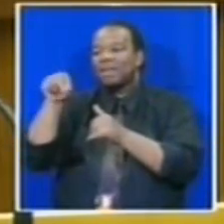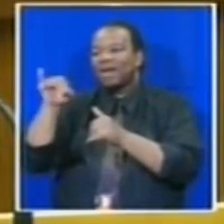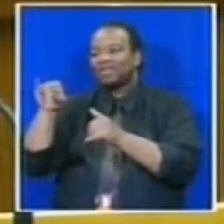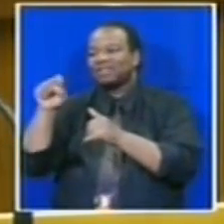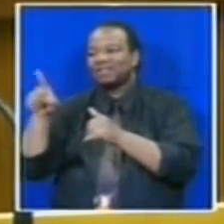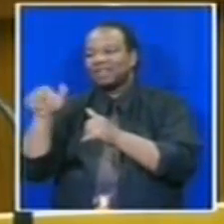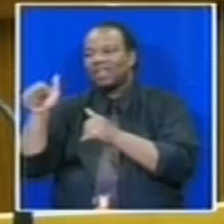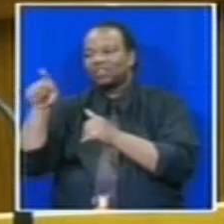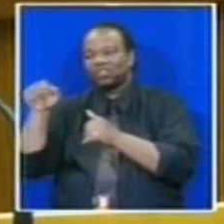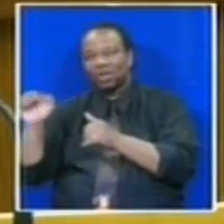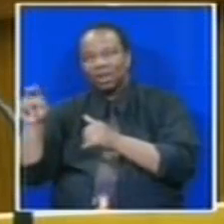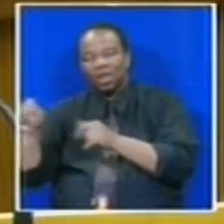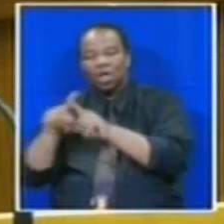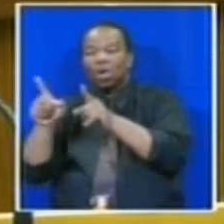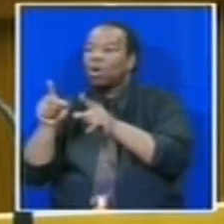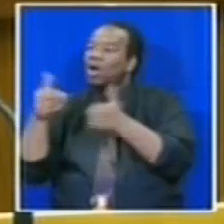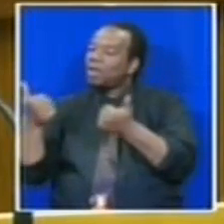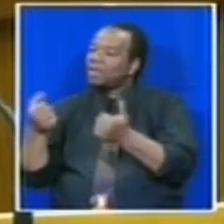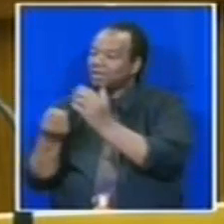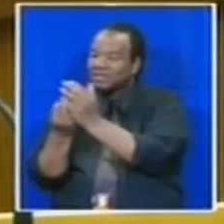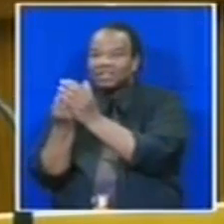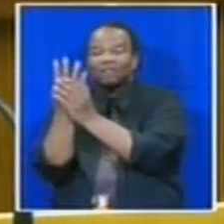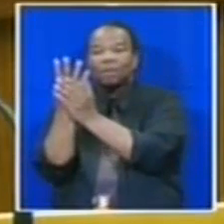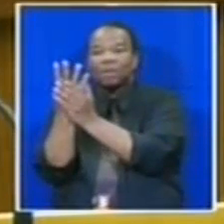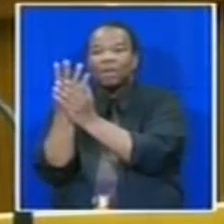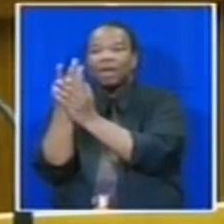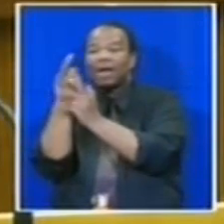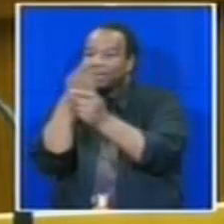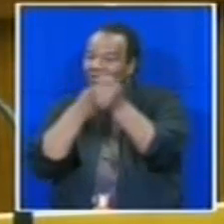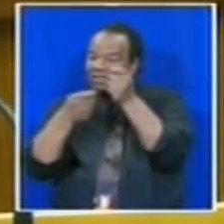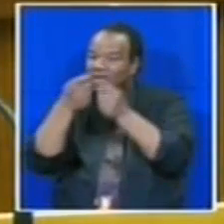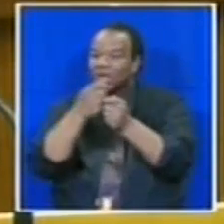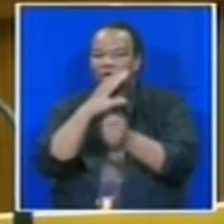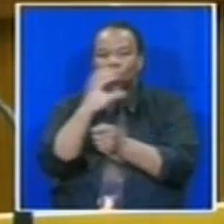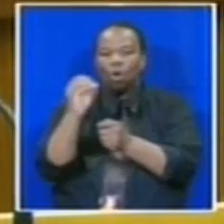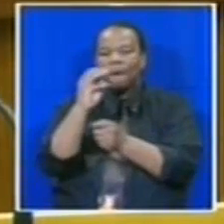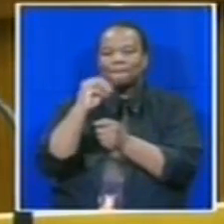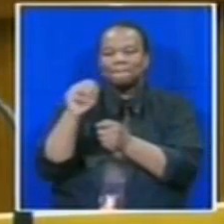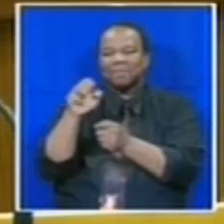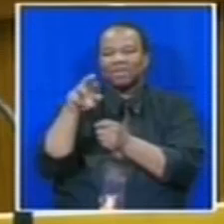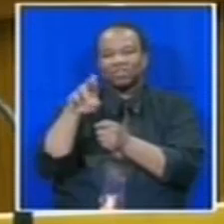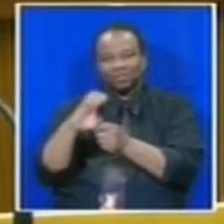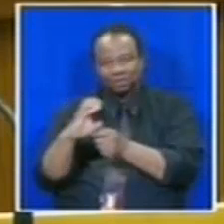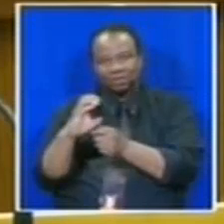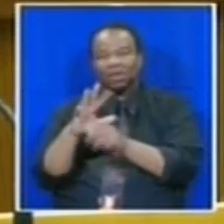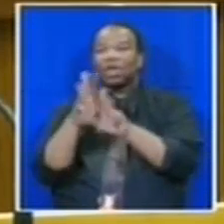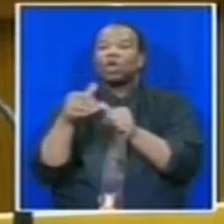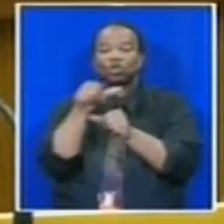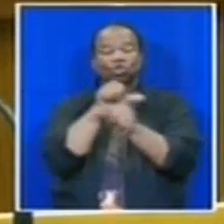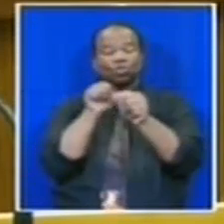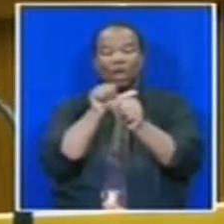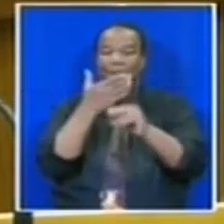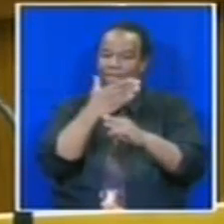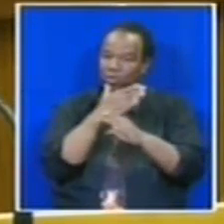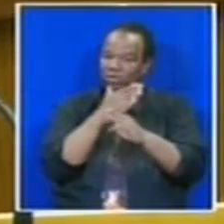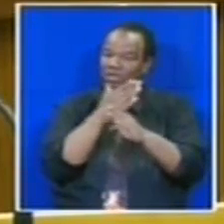industrial development and the expansion of employment, trade, and commerce, social protection services, including access to